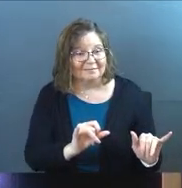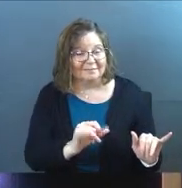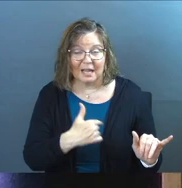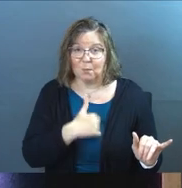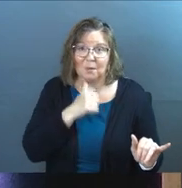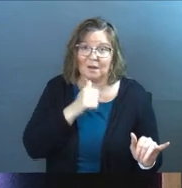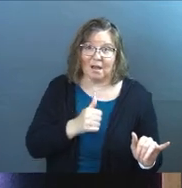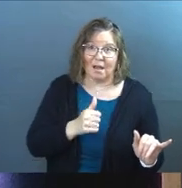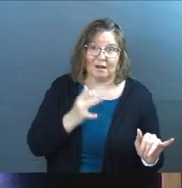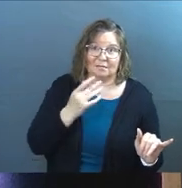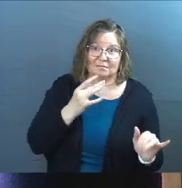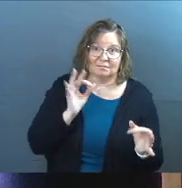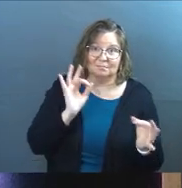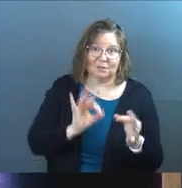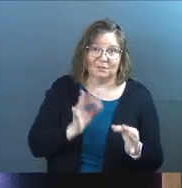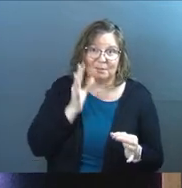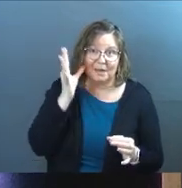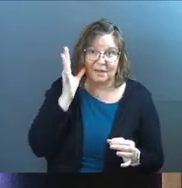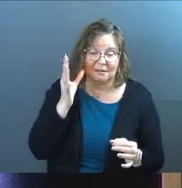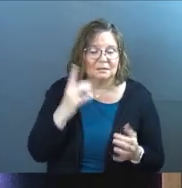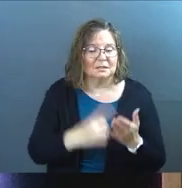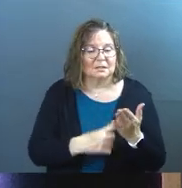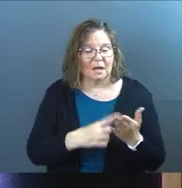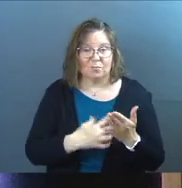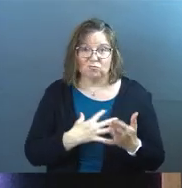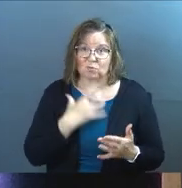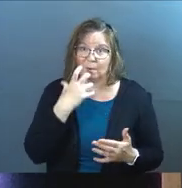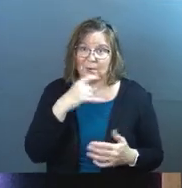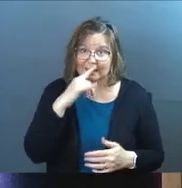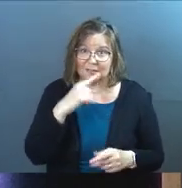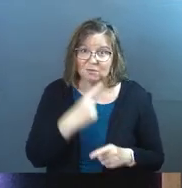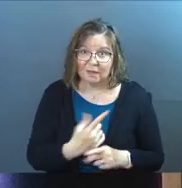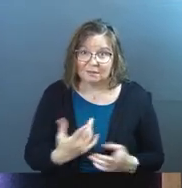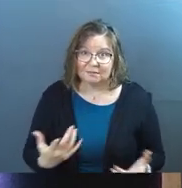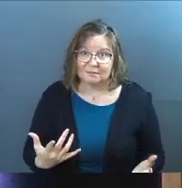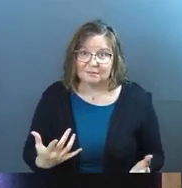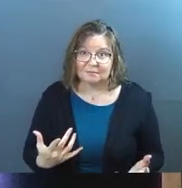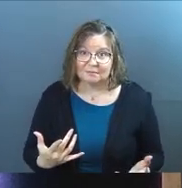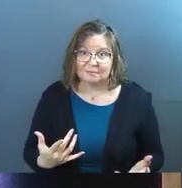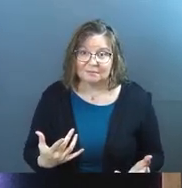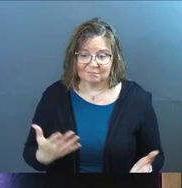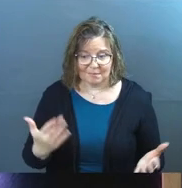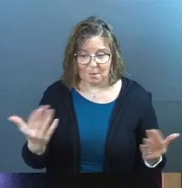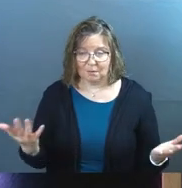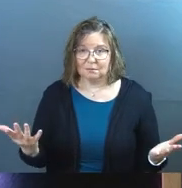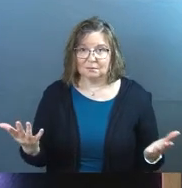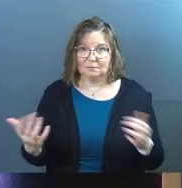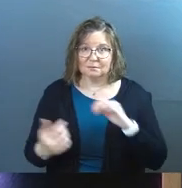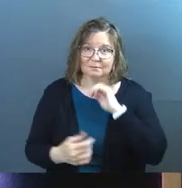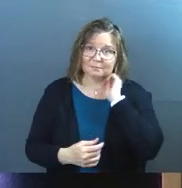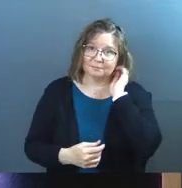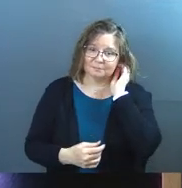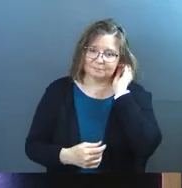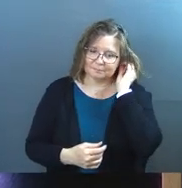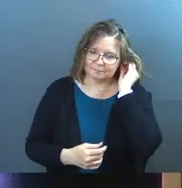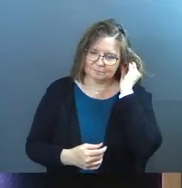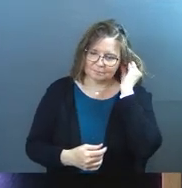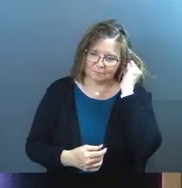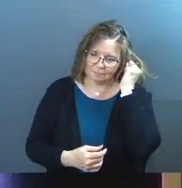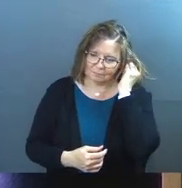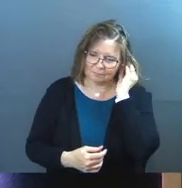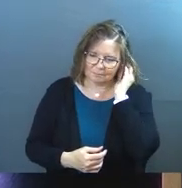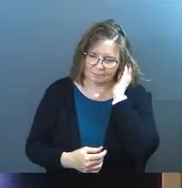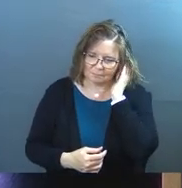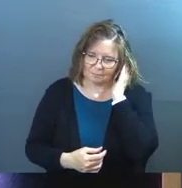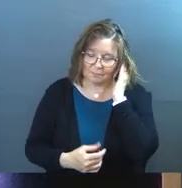And we aren't. See, sometimes you're grumpy with your kids, aren't you? Come on. We know we're